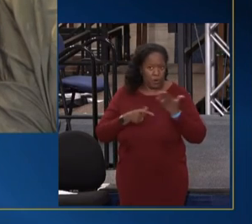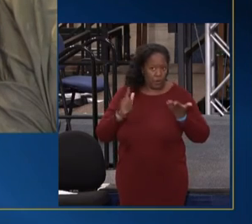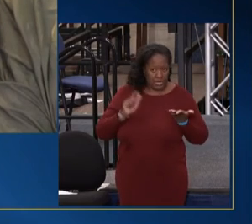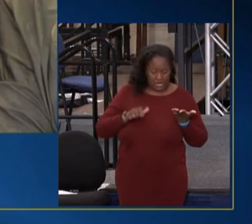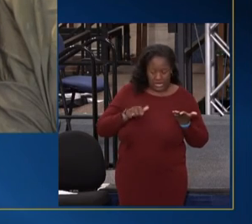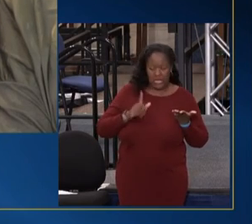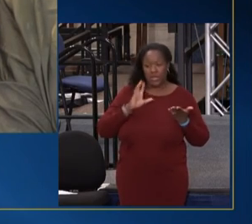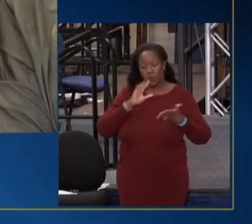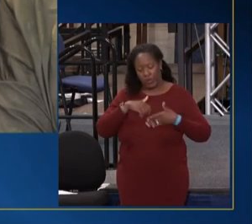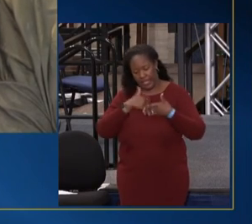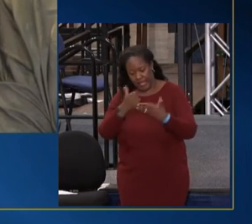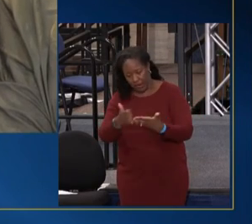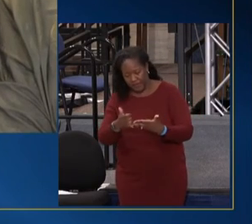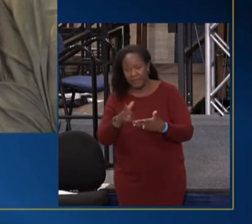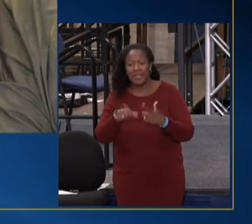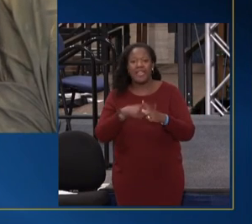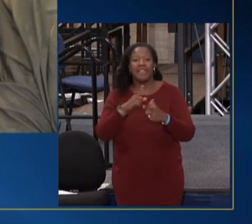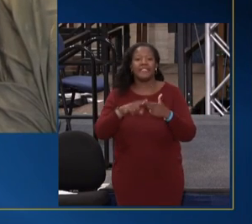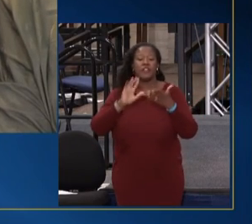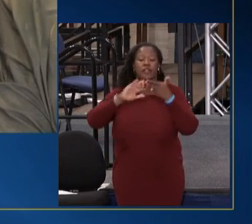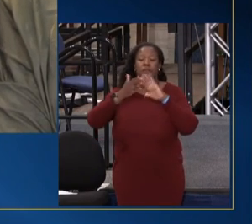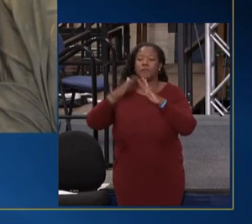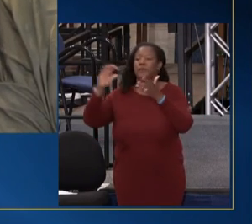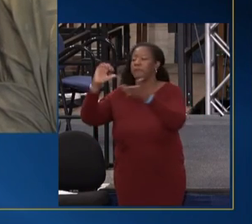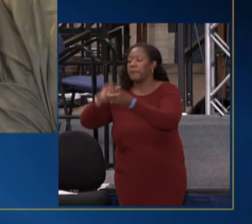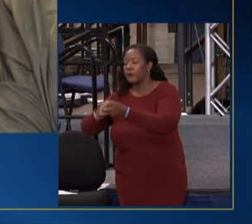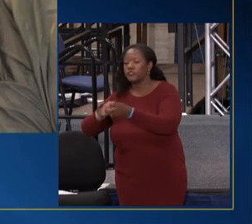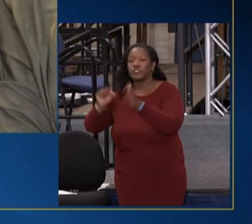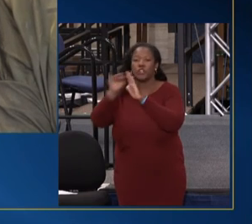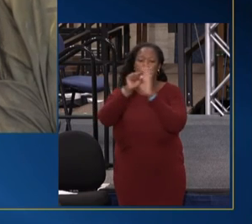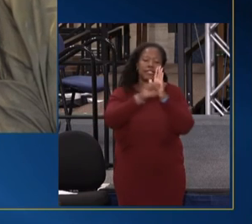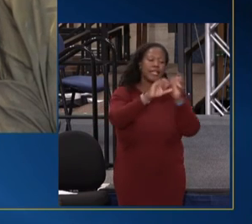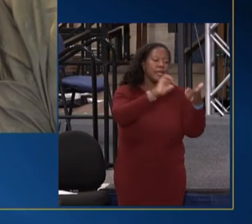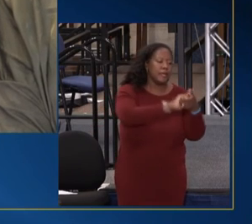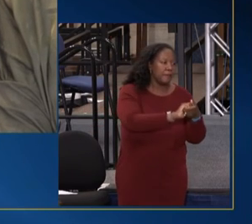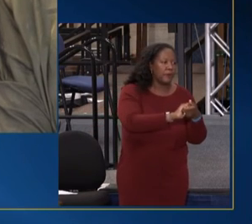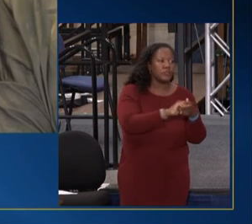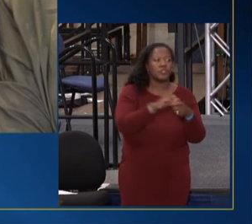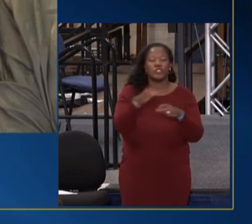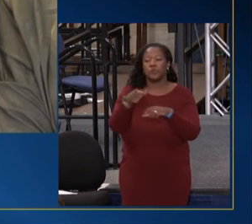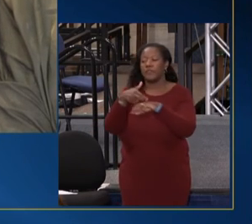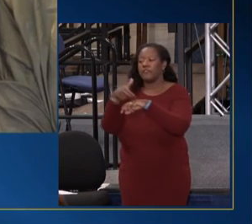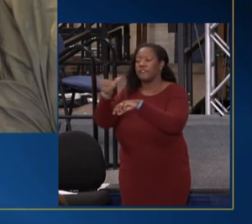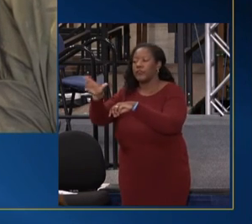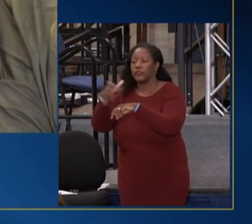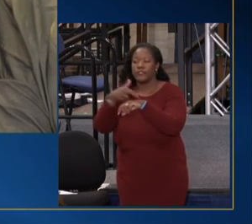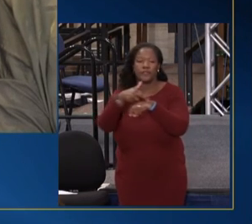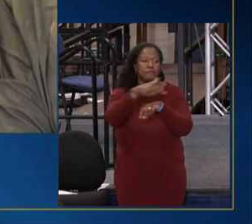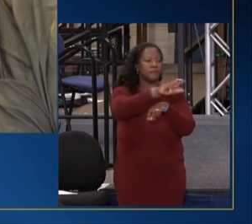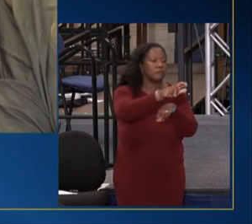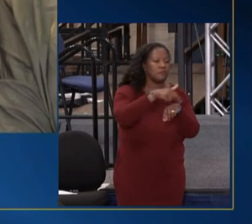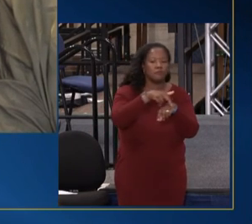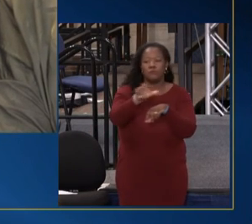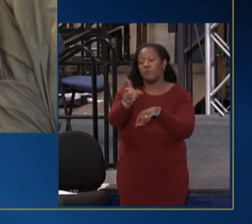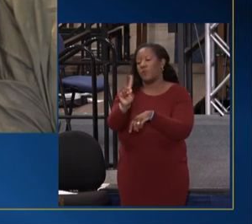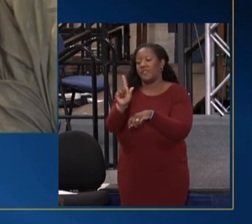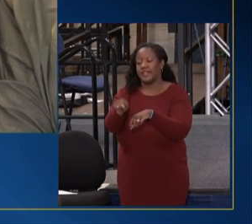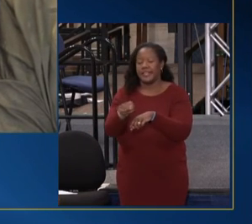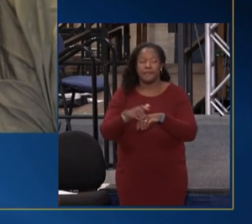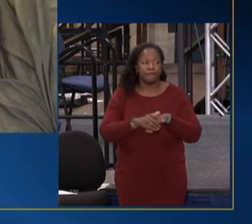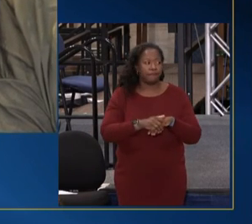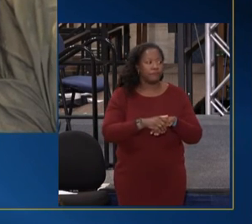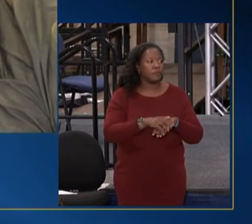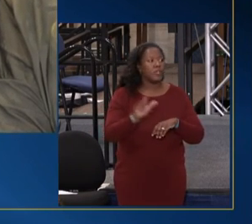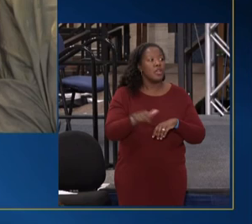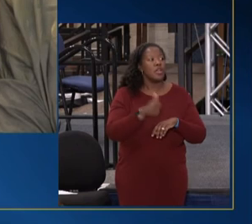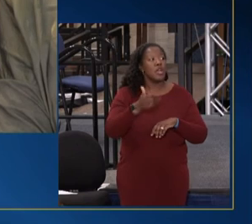can, and then with our community partners and our state partners, where can we find the resources that they need for that. I think one of the other